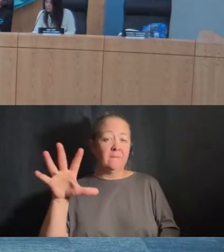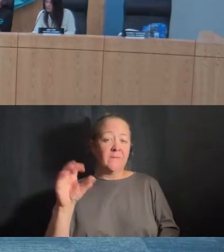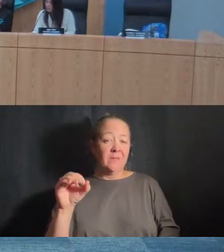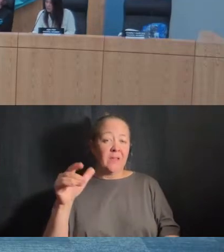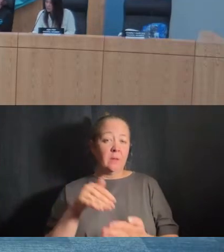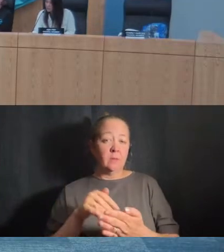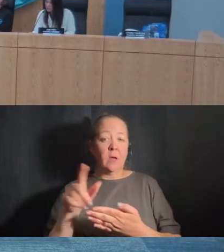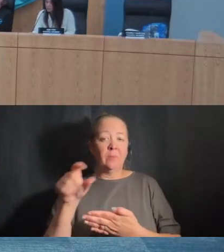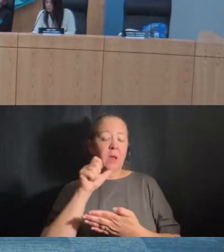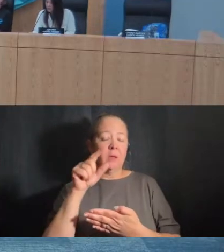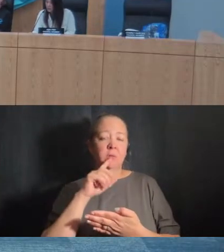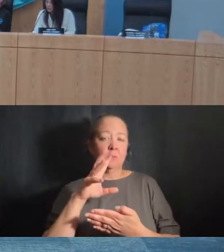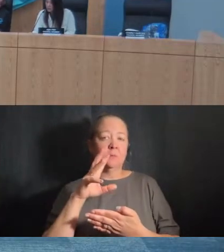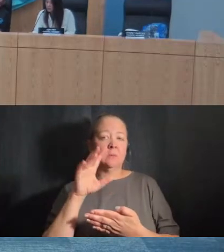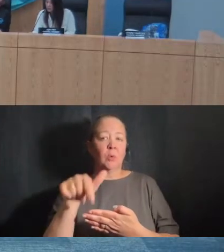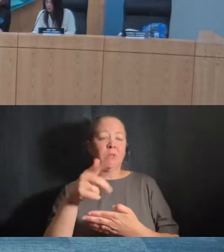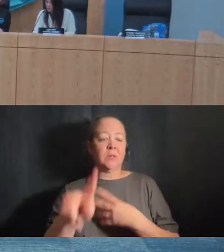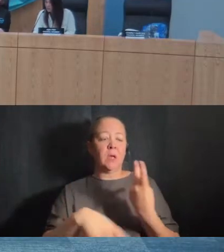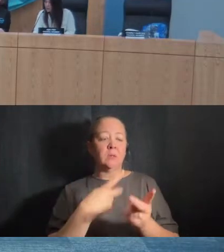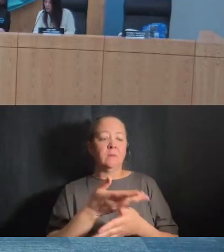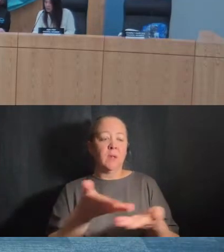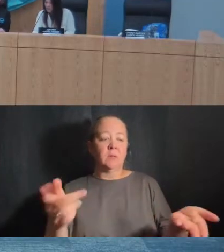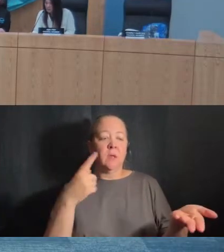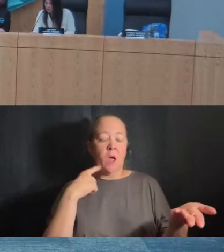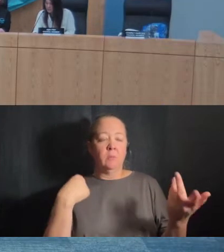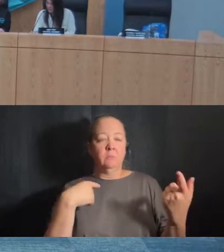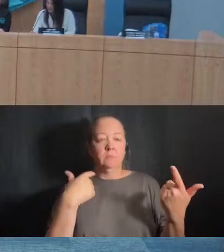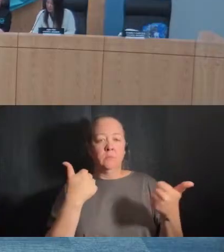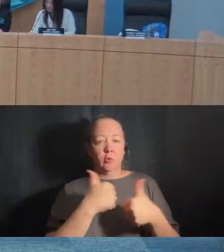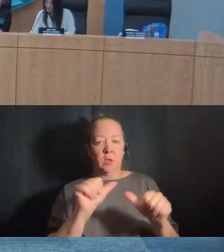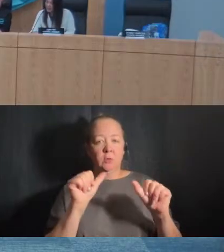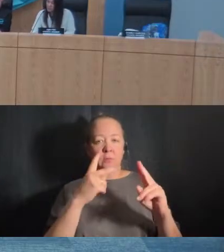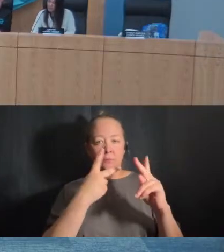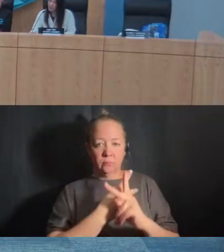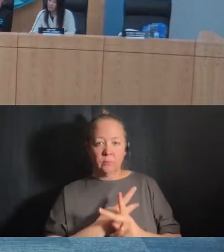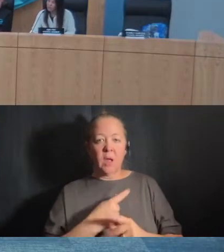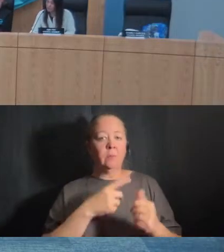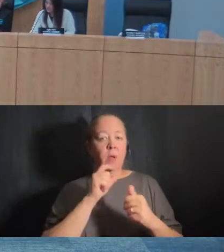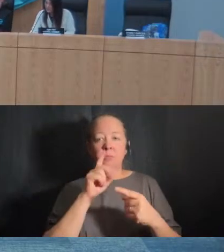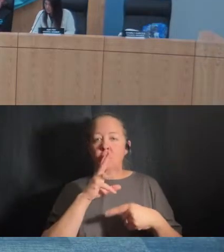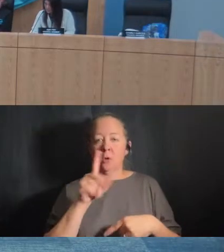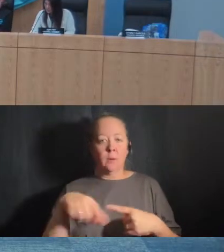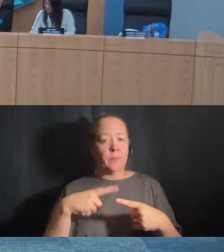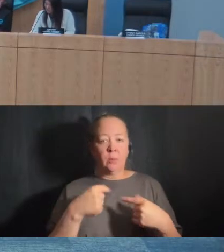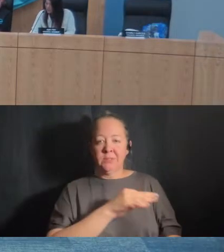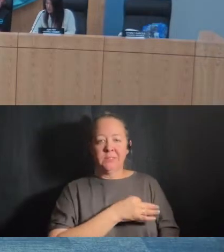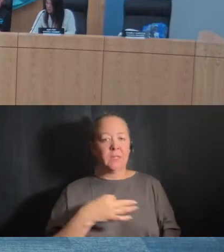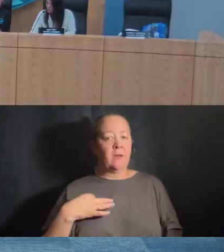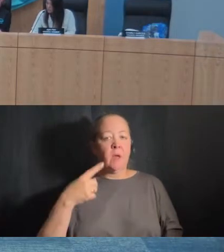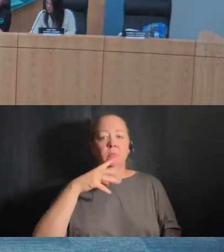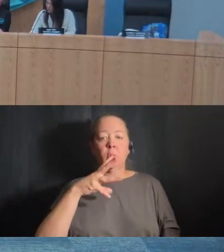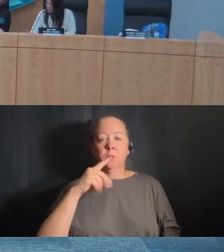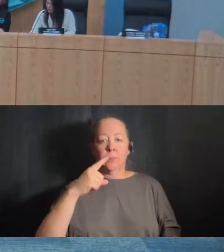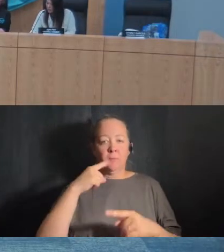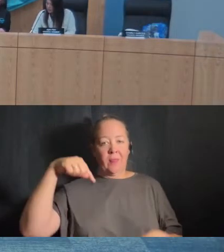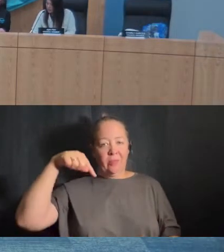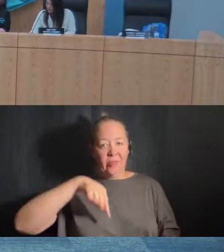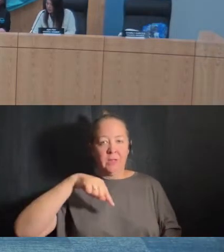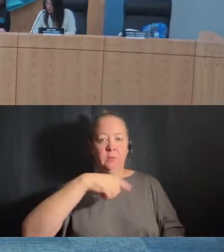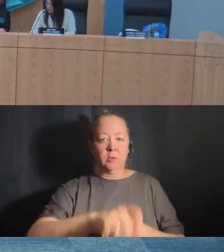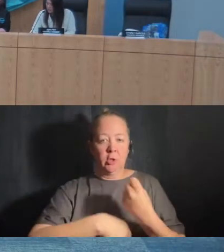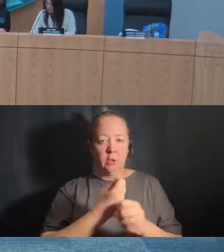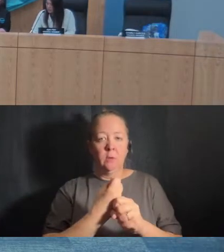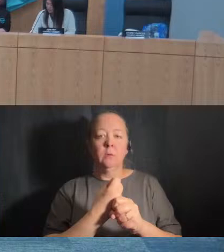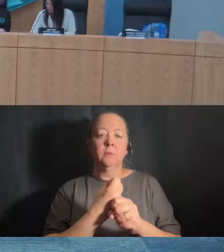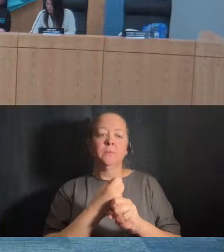about personnel. I'm not talking about sacrificing any of that, and I'm talking about it for this year. So I think it